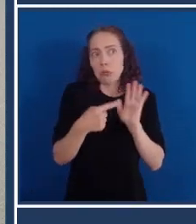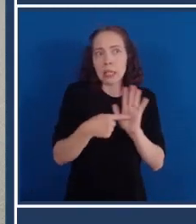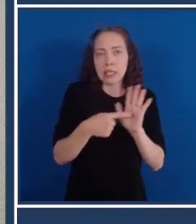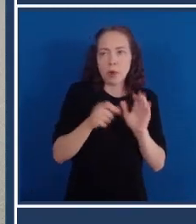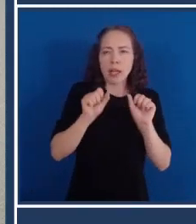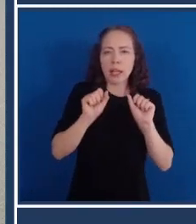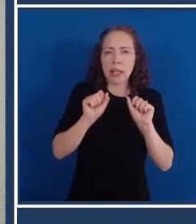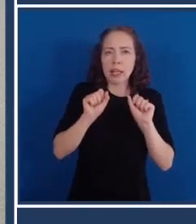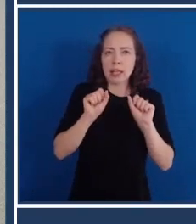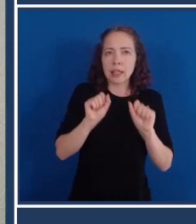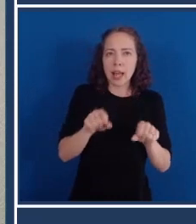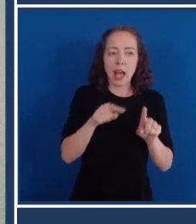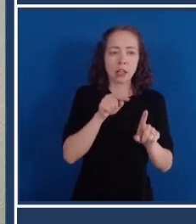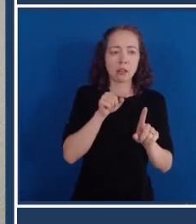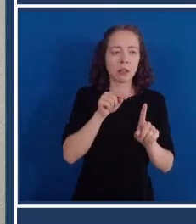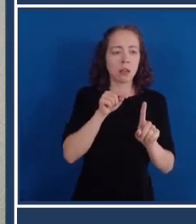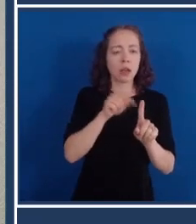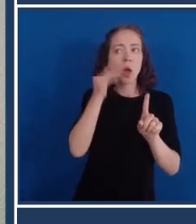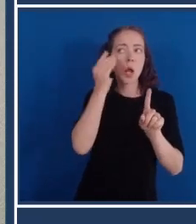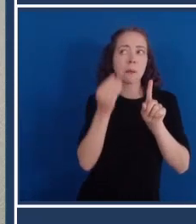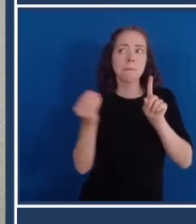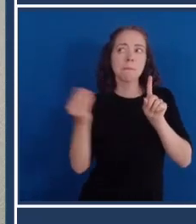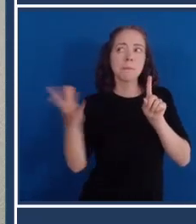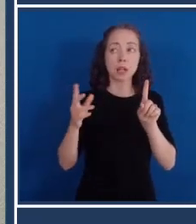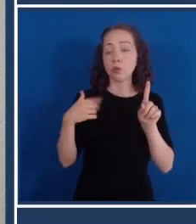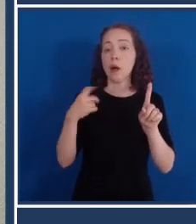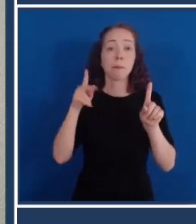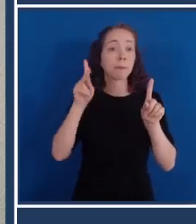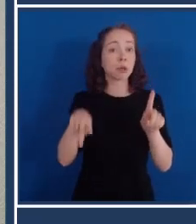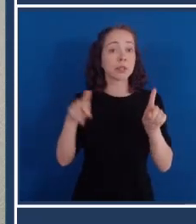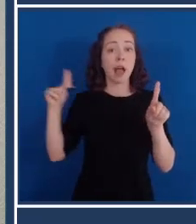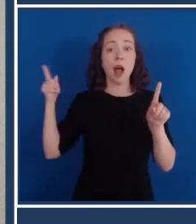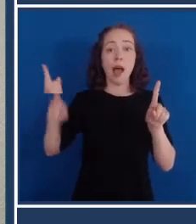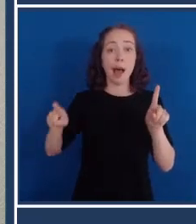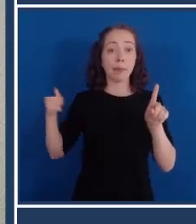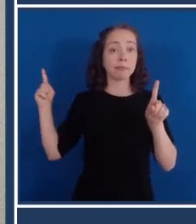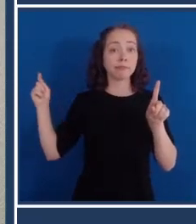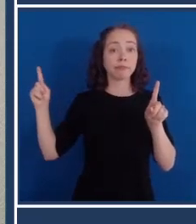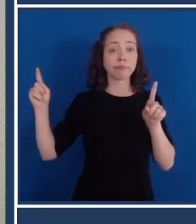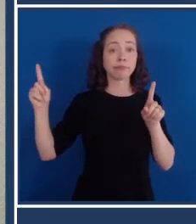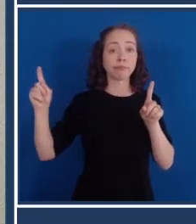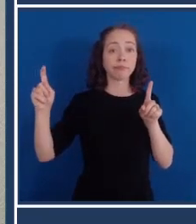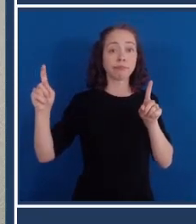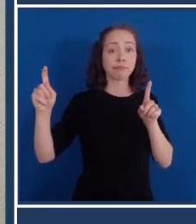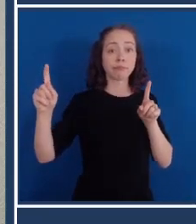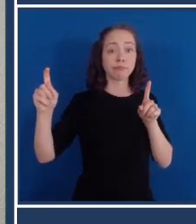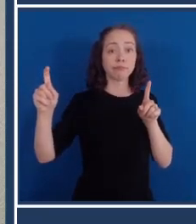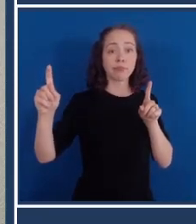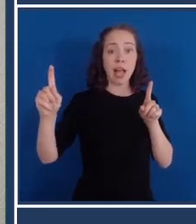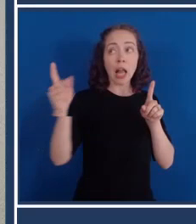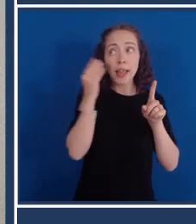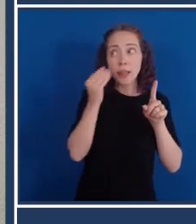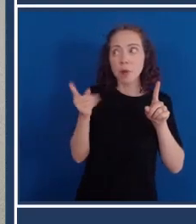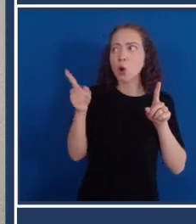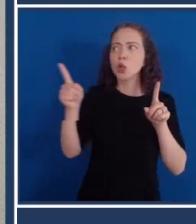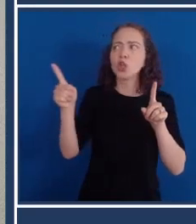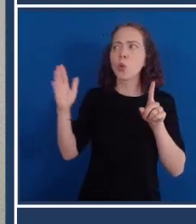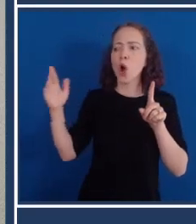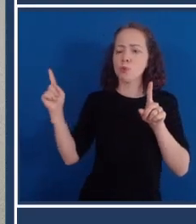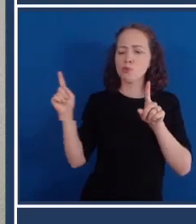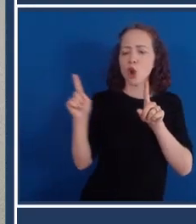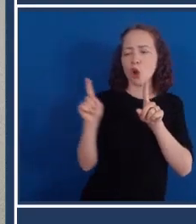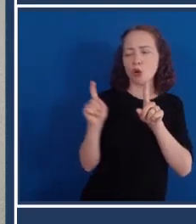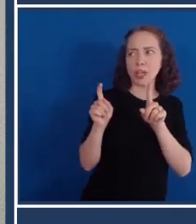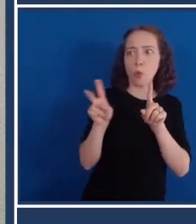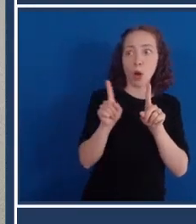they're approaching the field of vision so that they're then in close contact